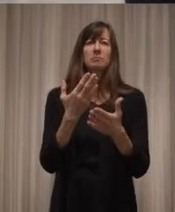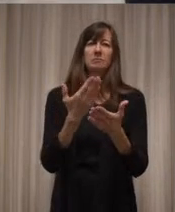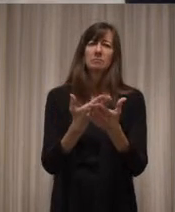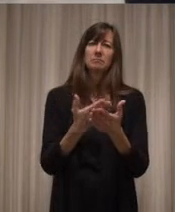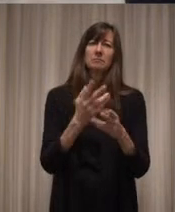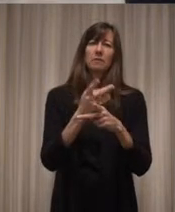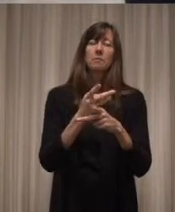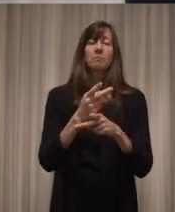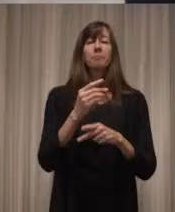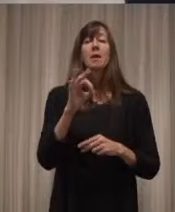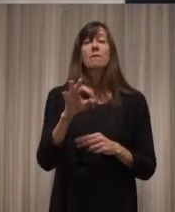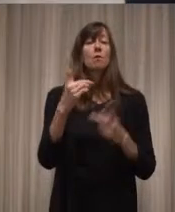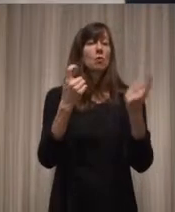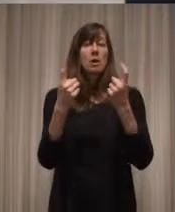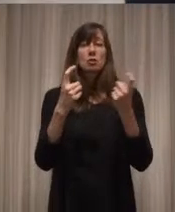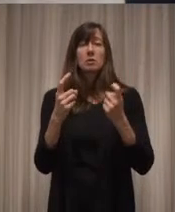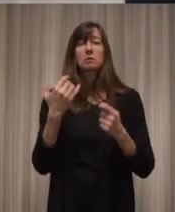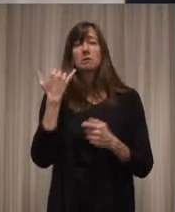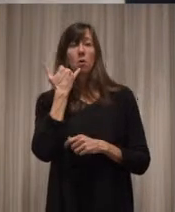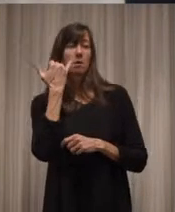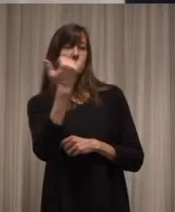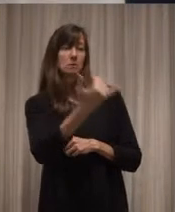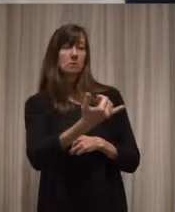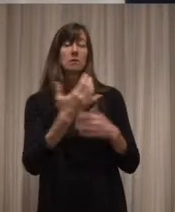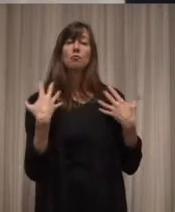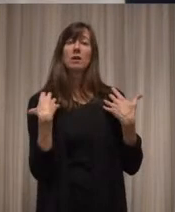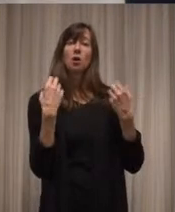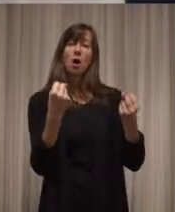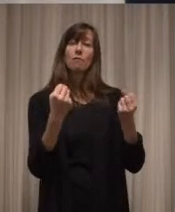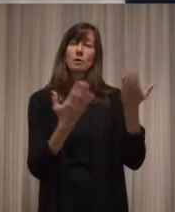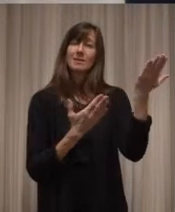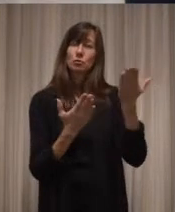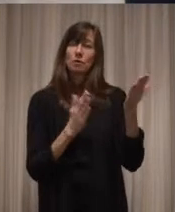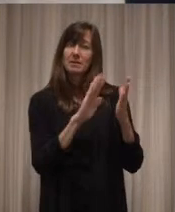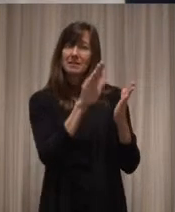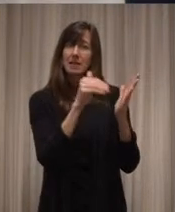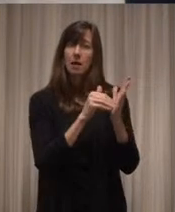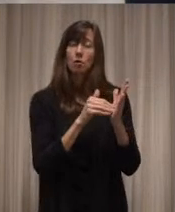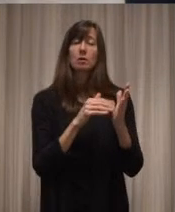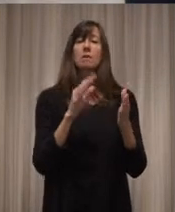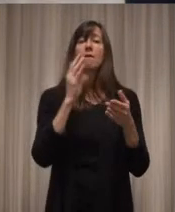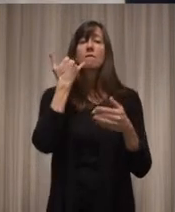always call our Recovery Service Center. We'll put the number up on the screen, and it is